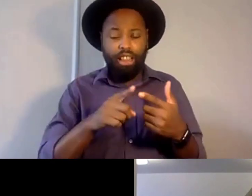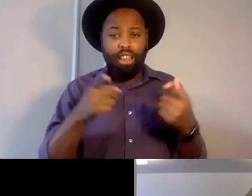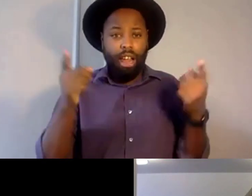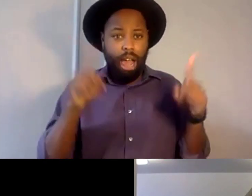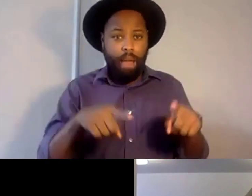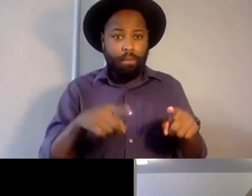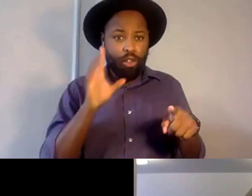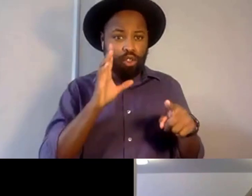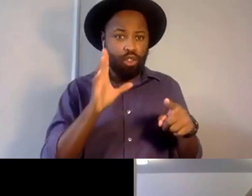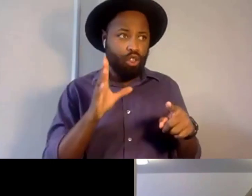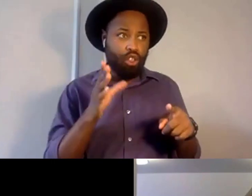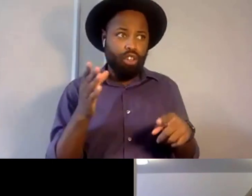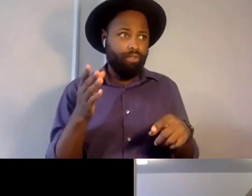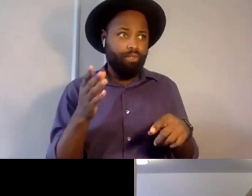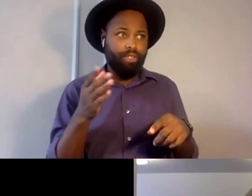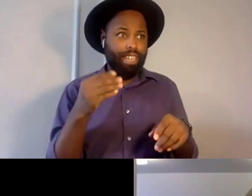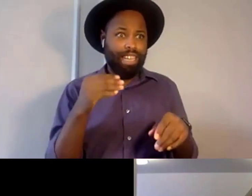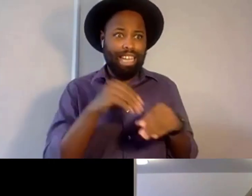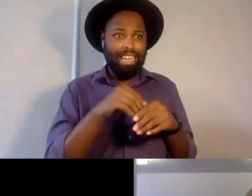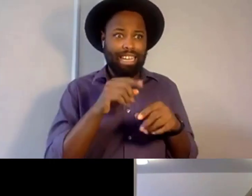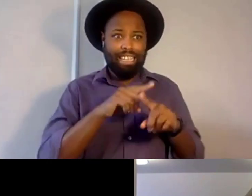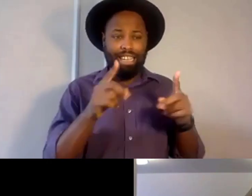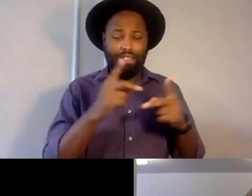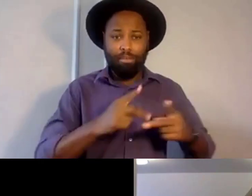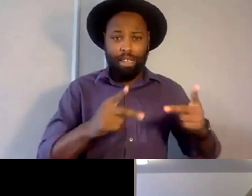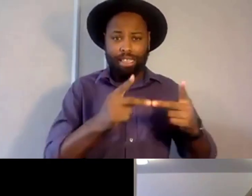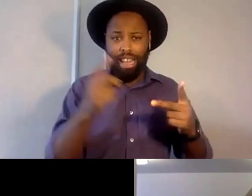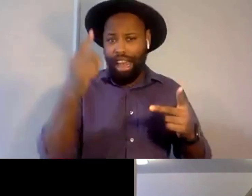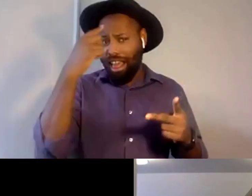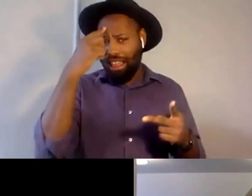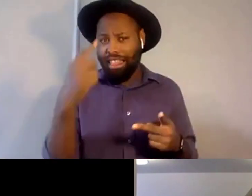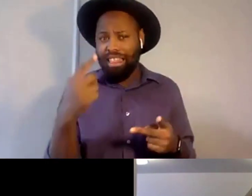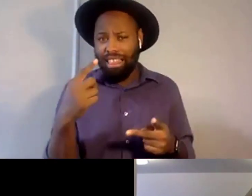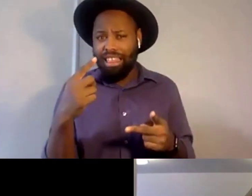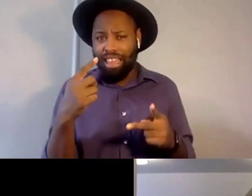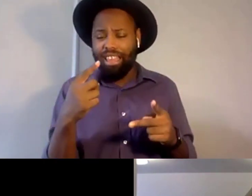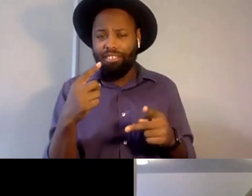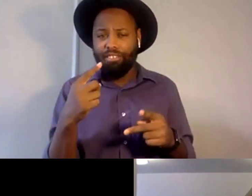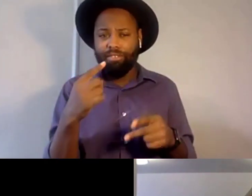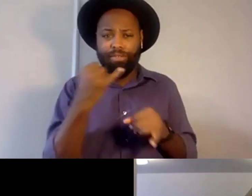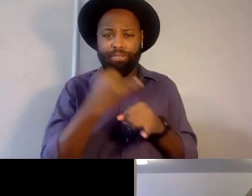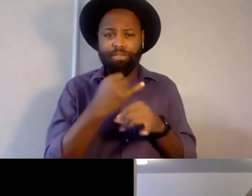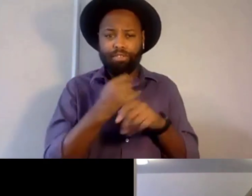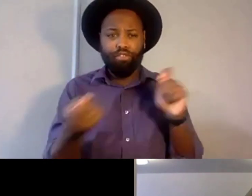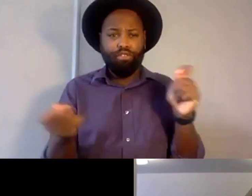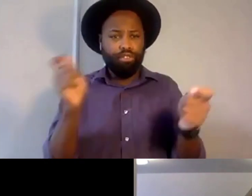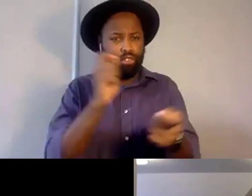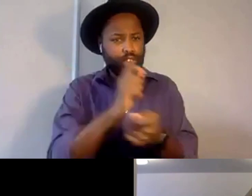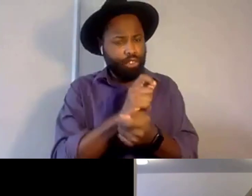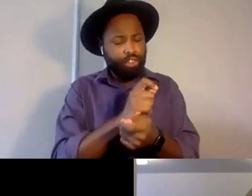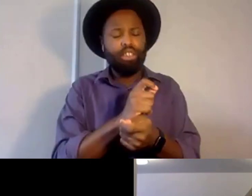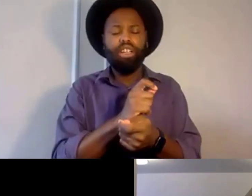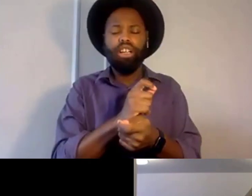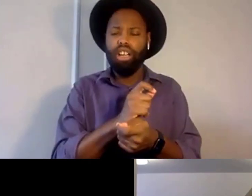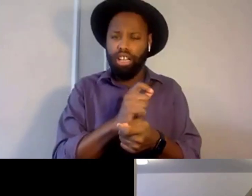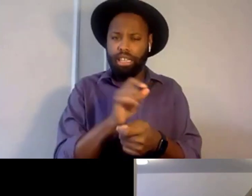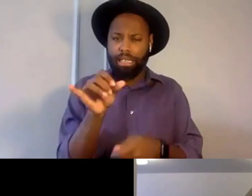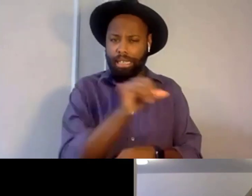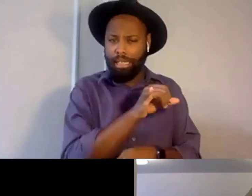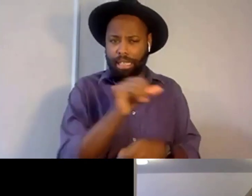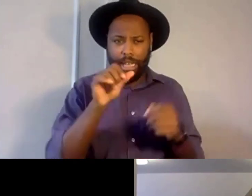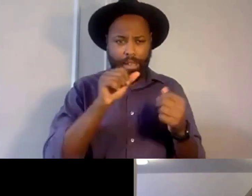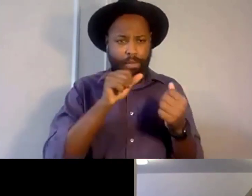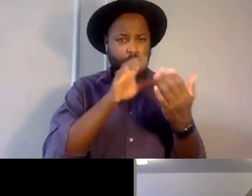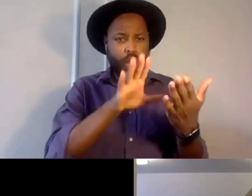think institutional transformations kind of like that. By degree, you do get changes, but they are